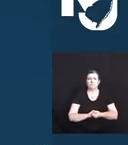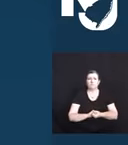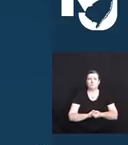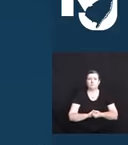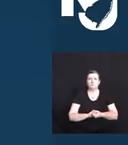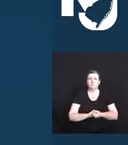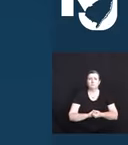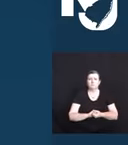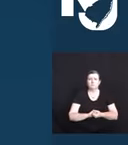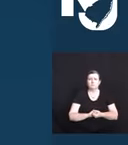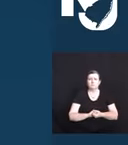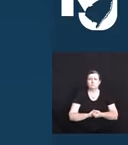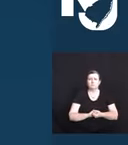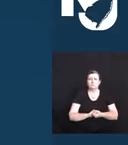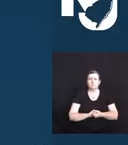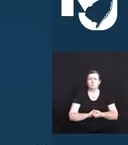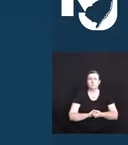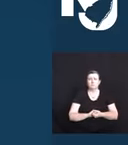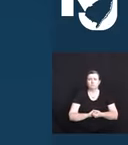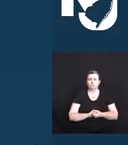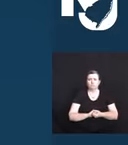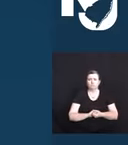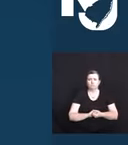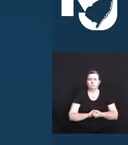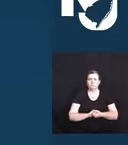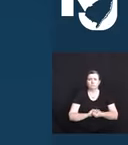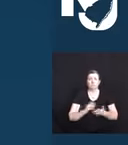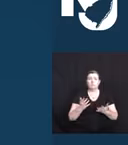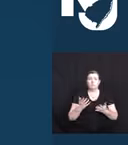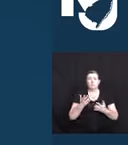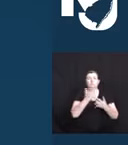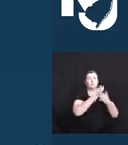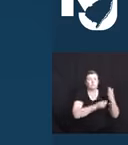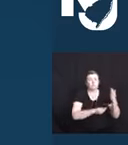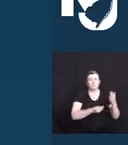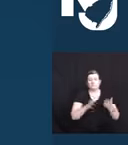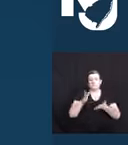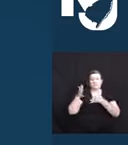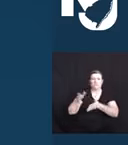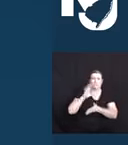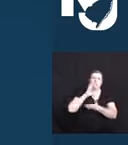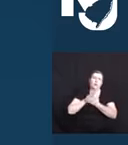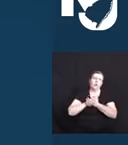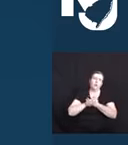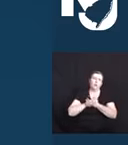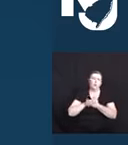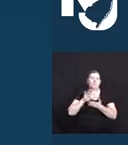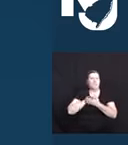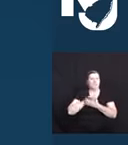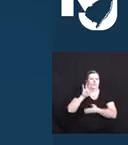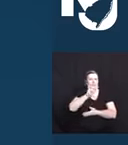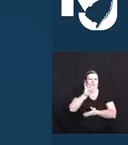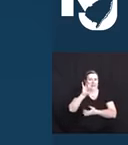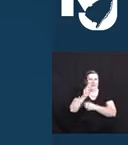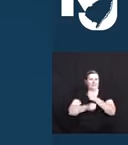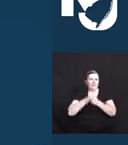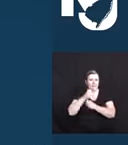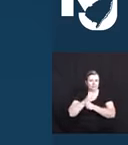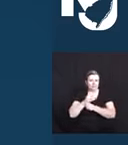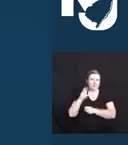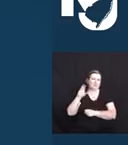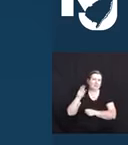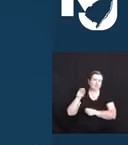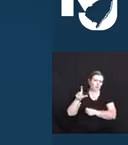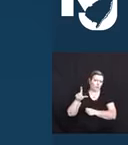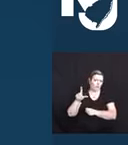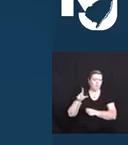life-saving equipment. He leaves behind his wife of 48 years, as I mentioned, his beloved Carol, and 2